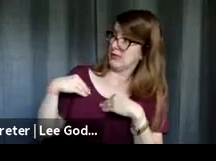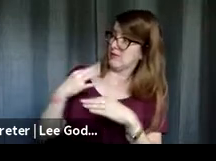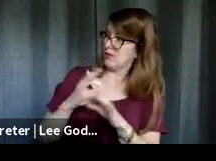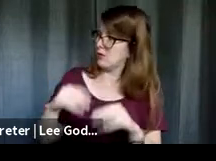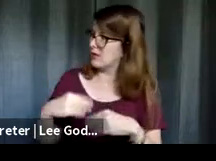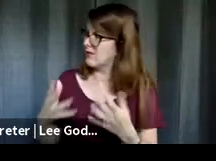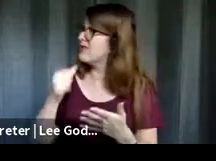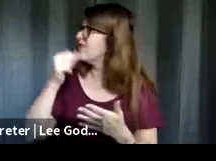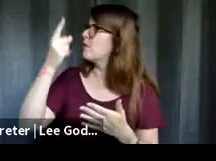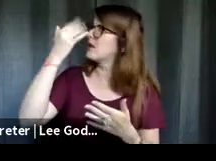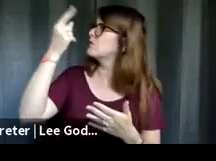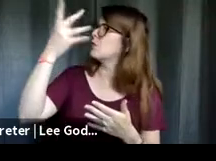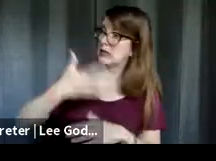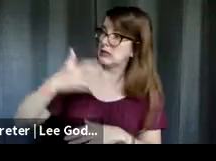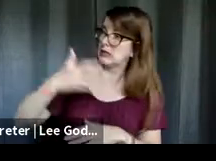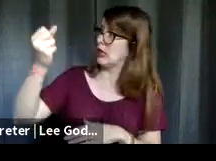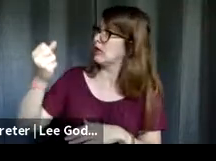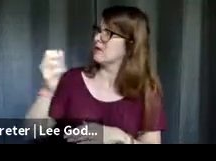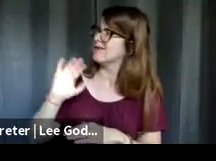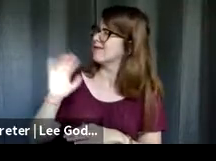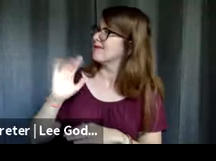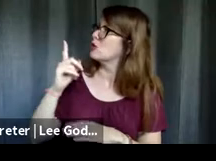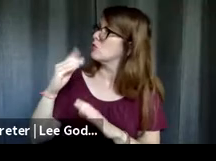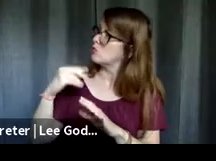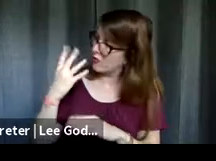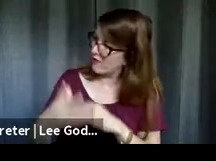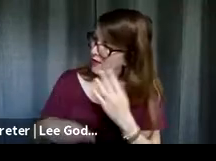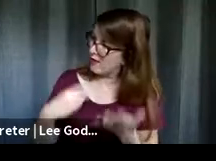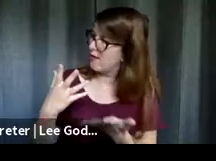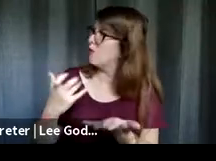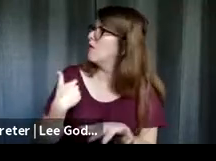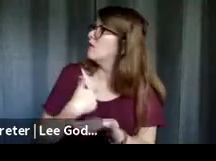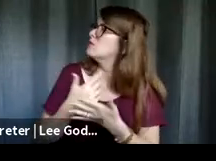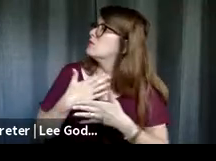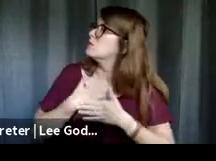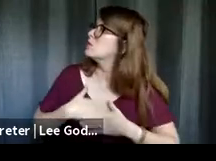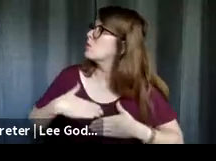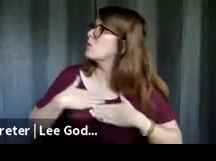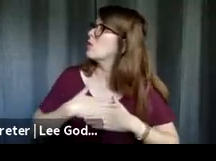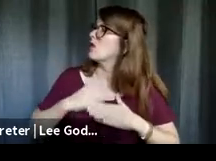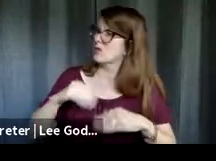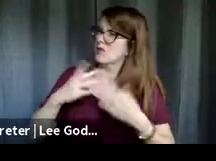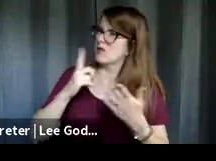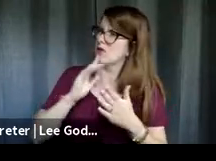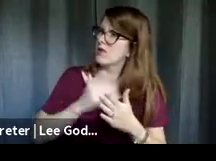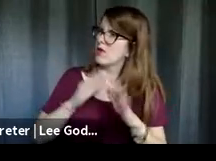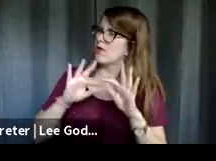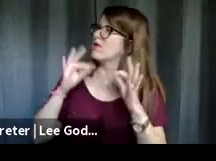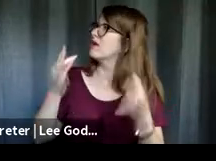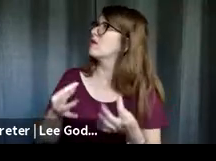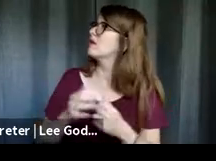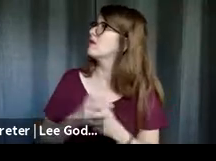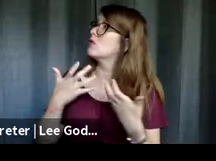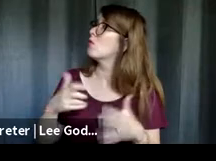take from us, not to take away from us. You provide, you want us to enjoy, you want us to provide for our families. You don't